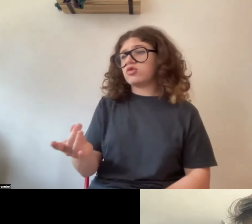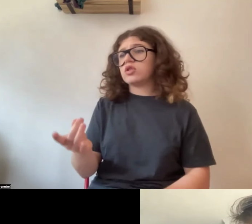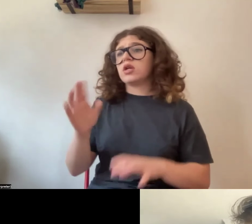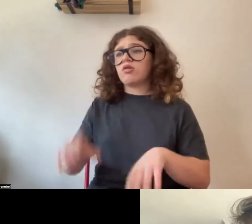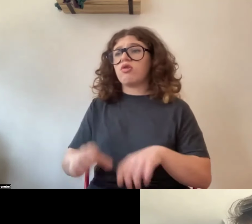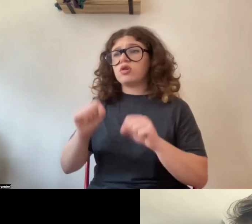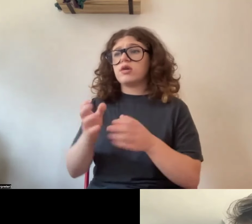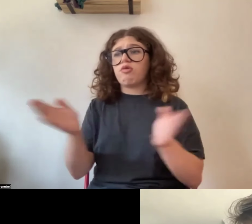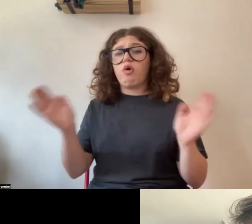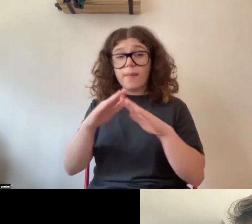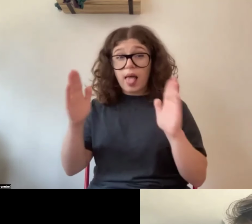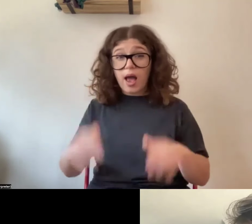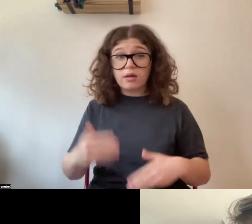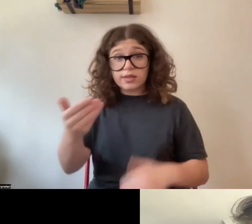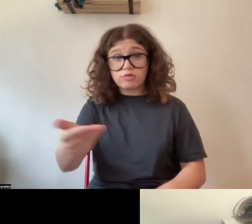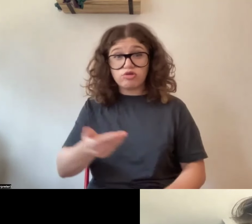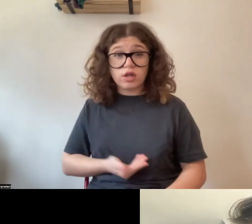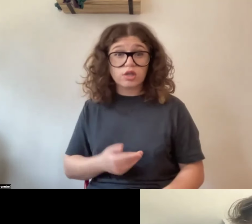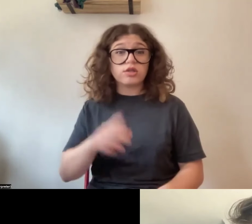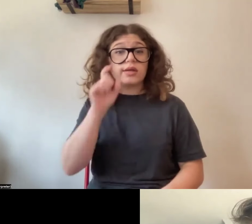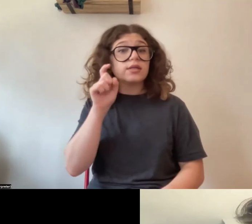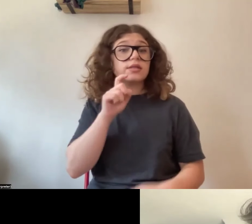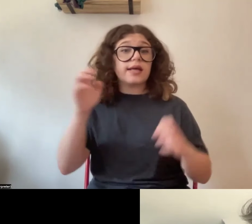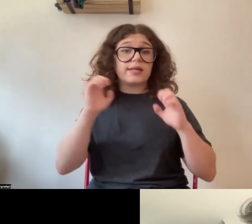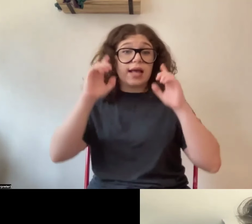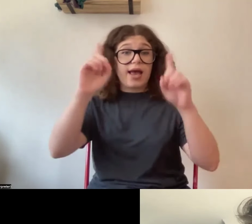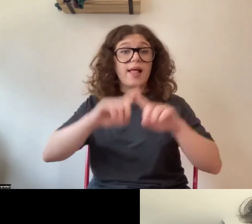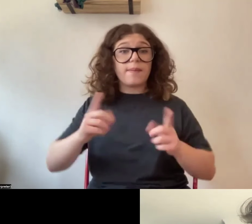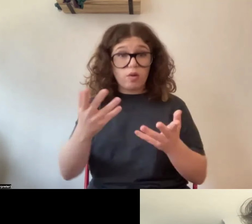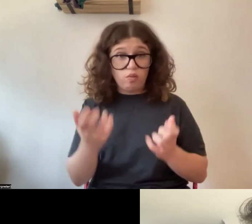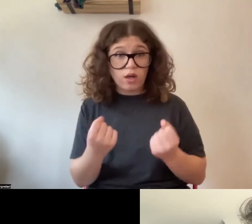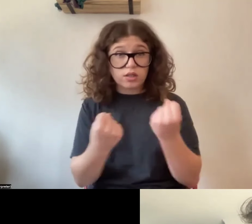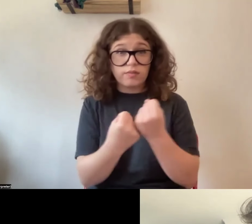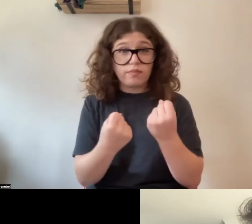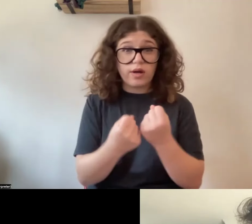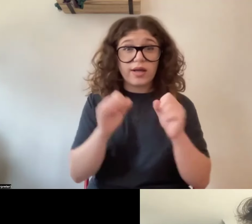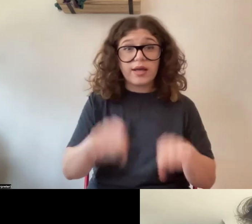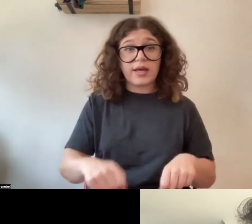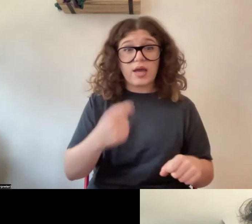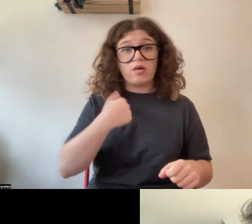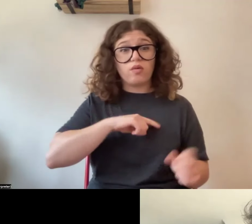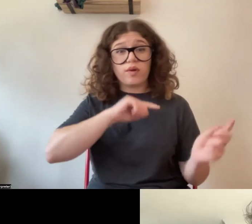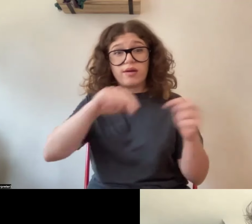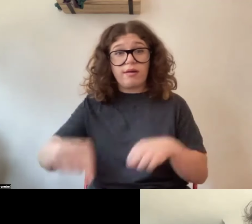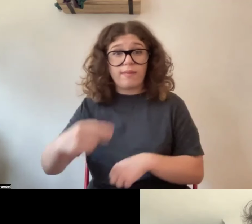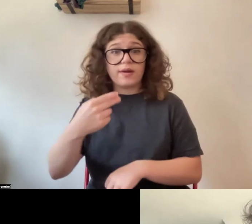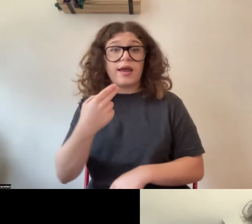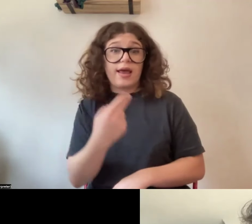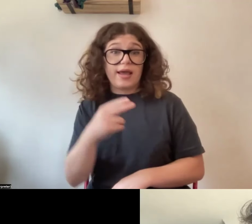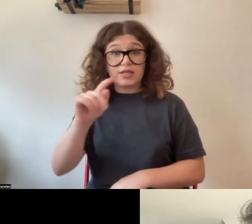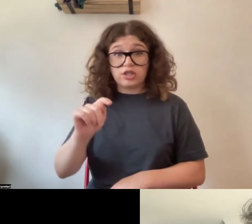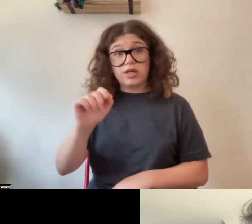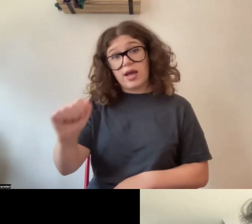house introduction to sex ed but wants support, can we come to H2A to support them?